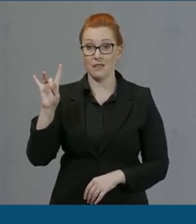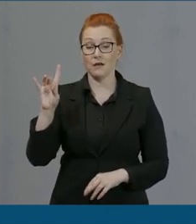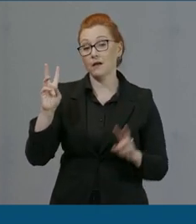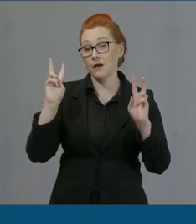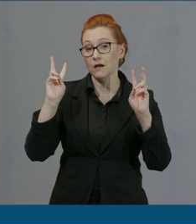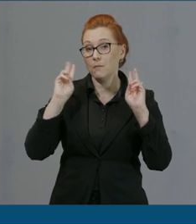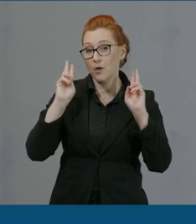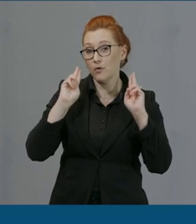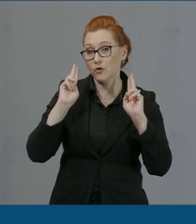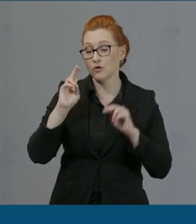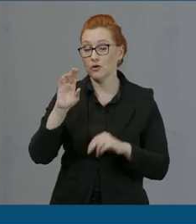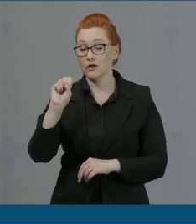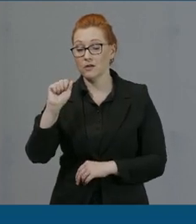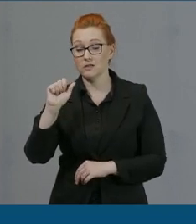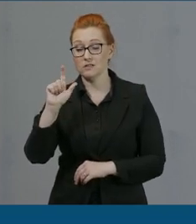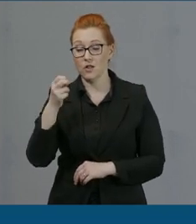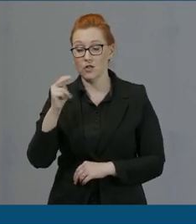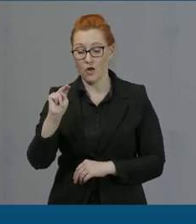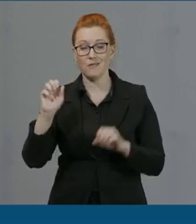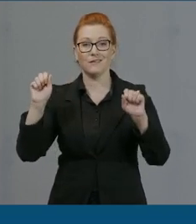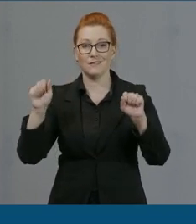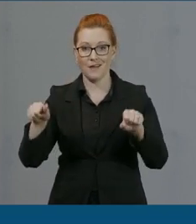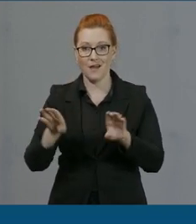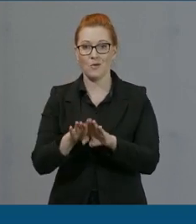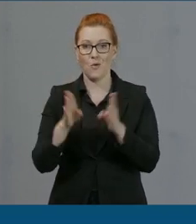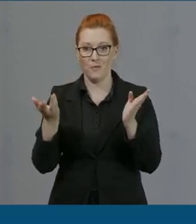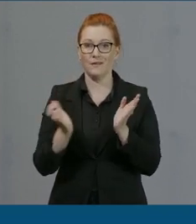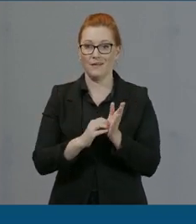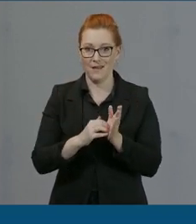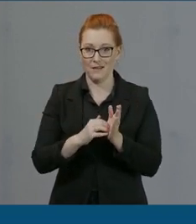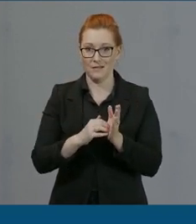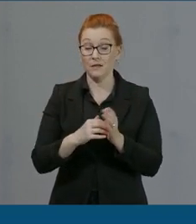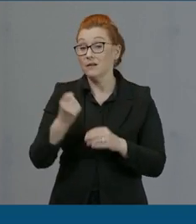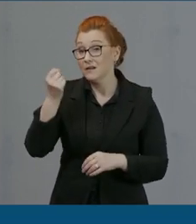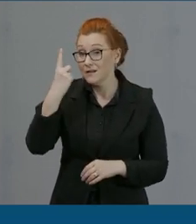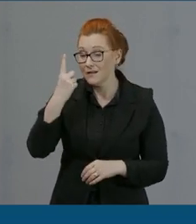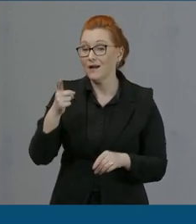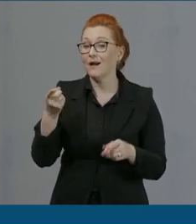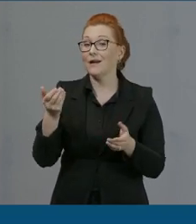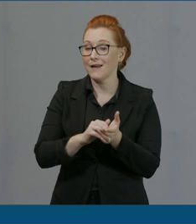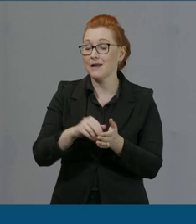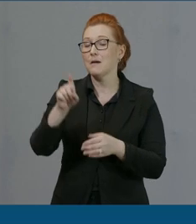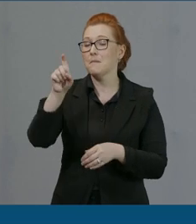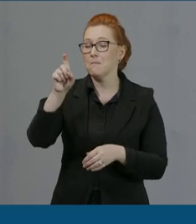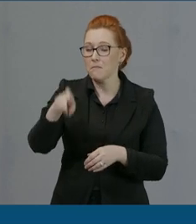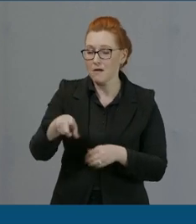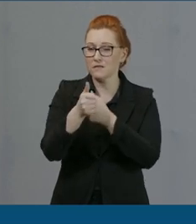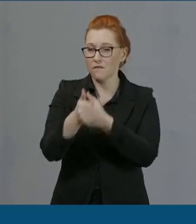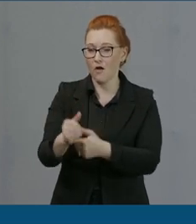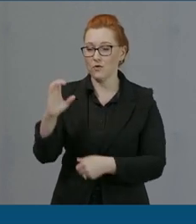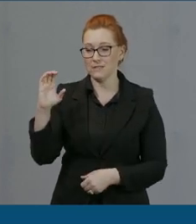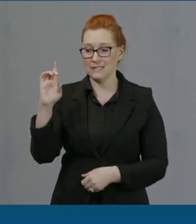reopen. There will be public health protections, CDC guidelines that are available at azhealth.gov.